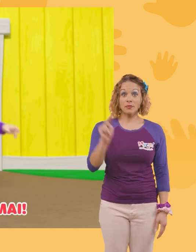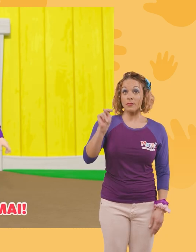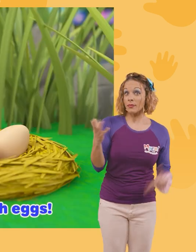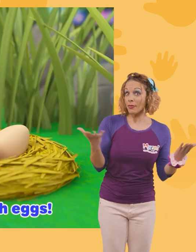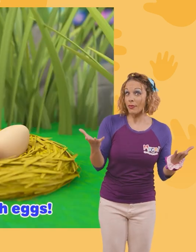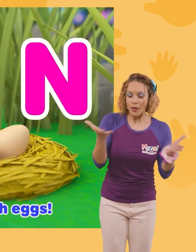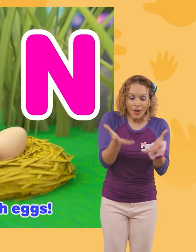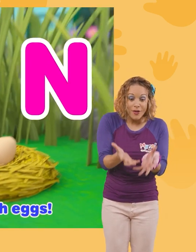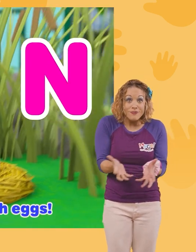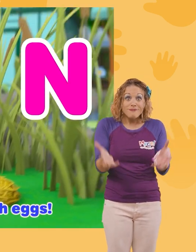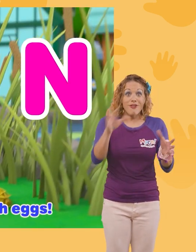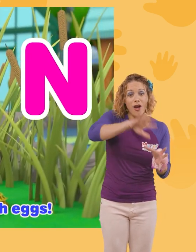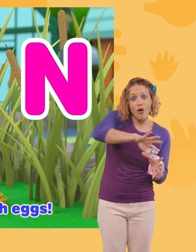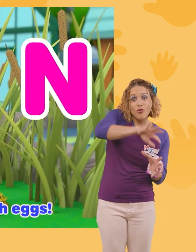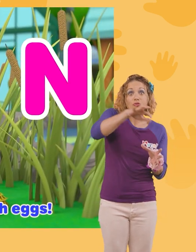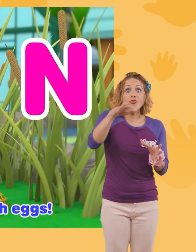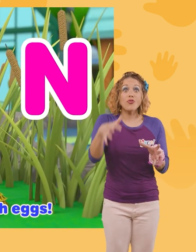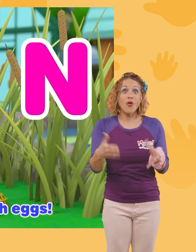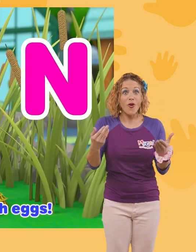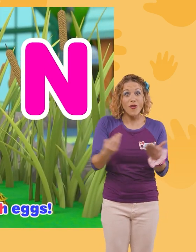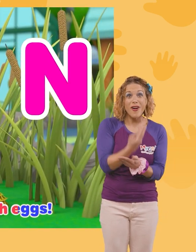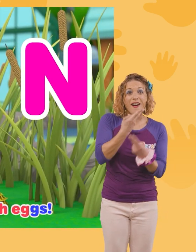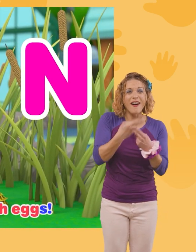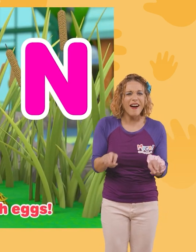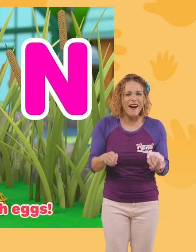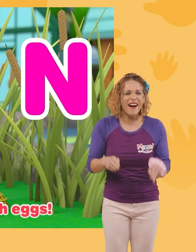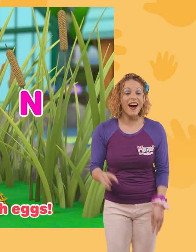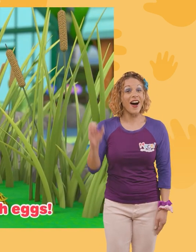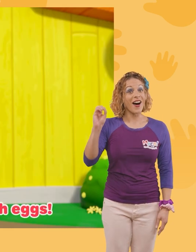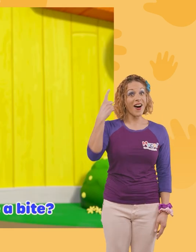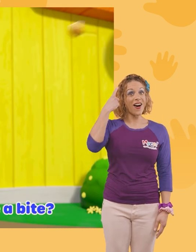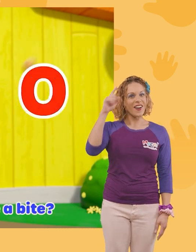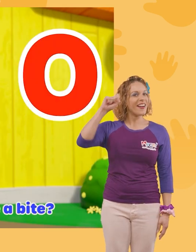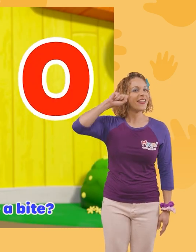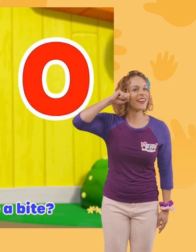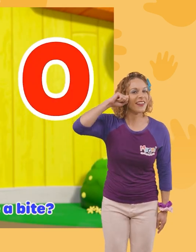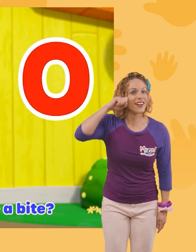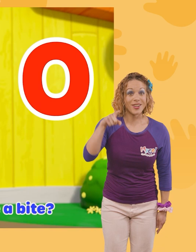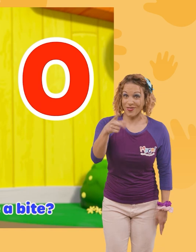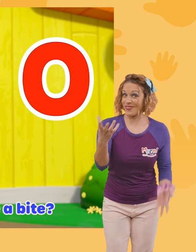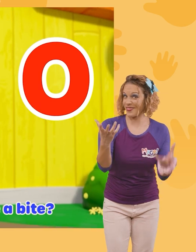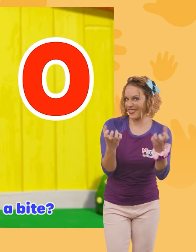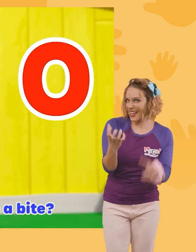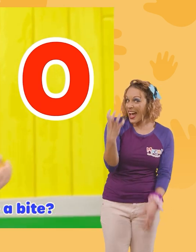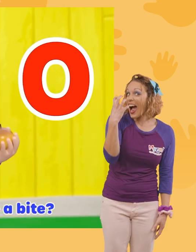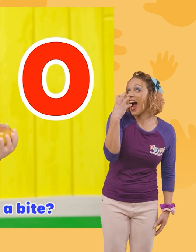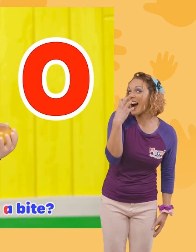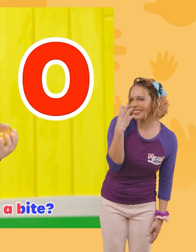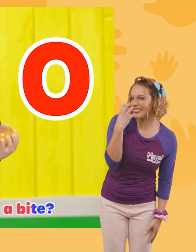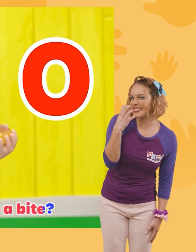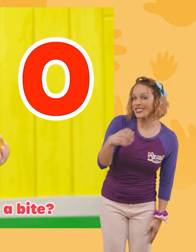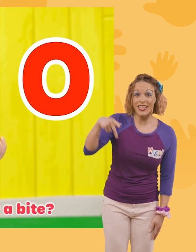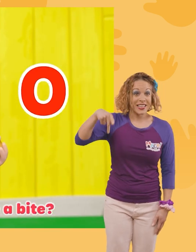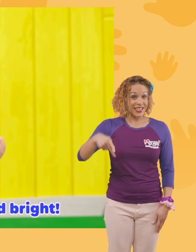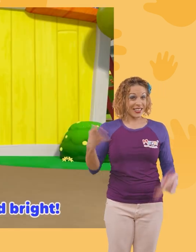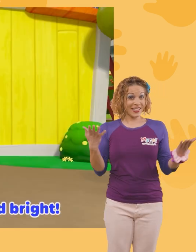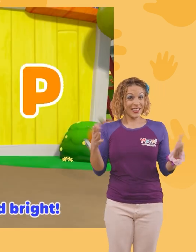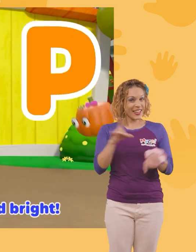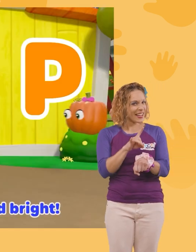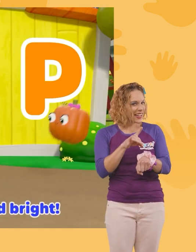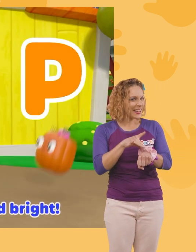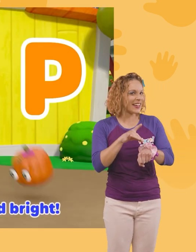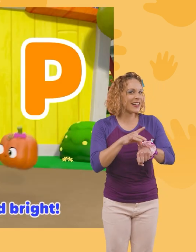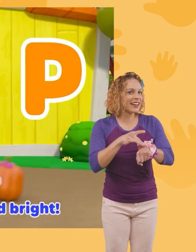Mei. Is a nest full of fresh eggs. O is for onion. Wanna take a bite?